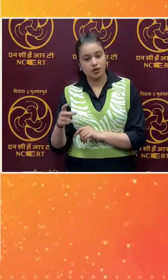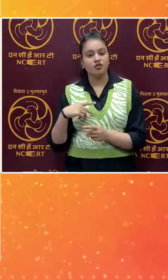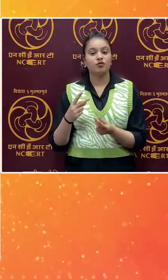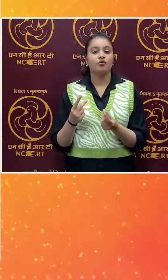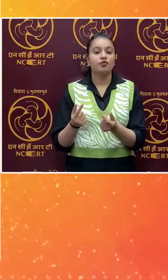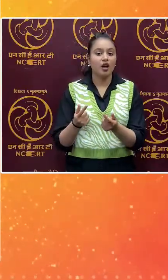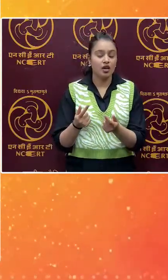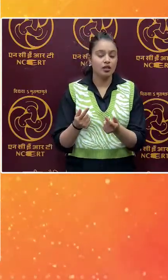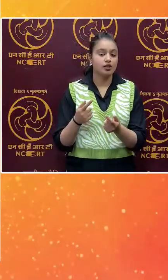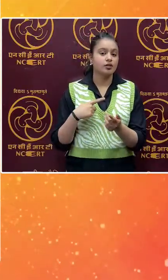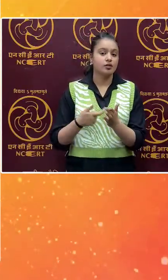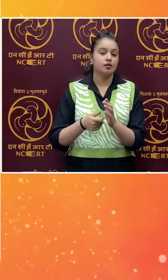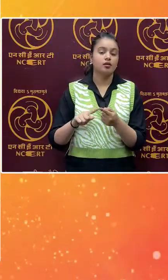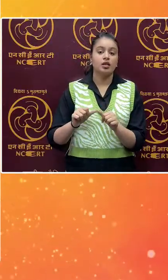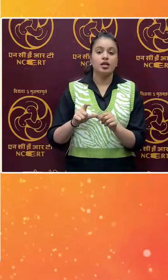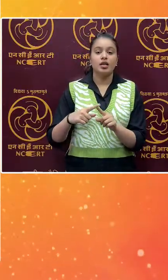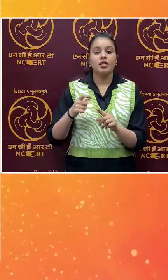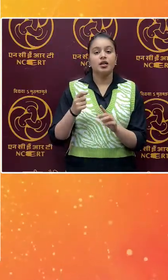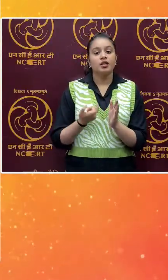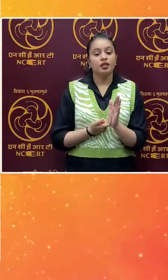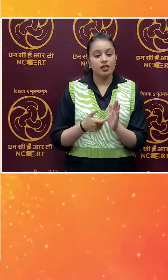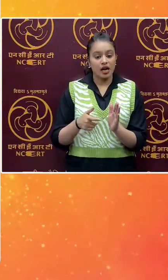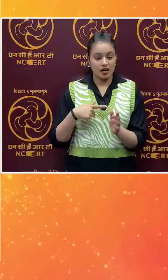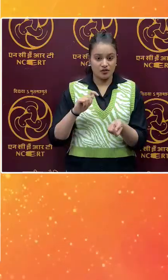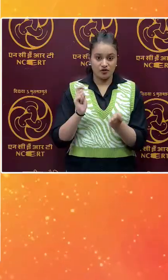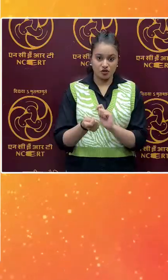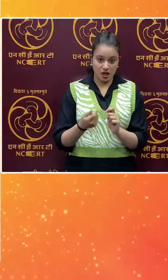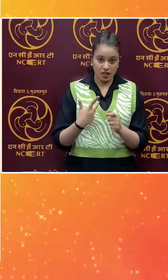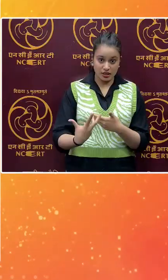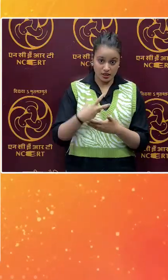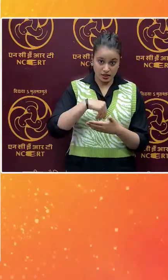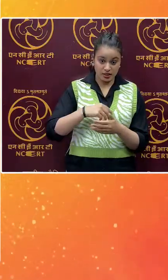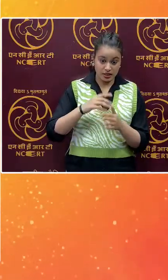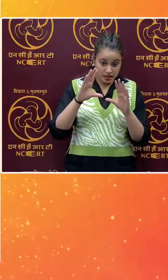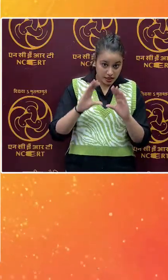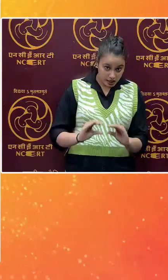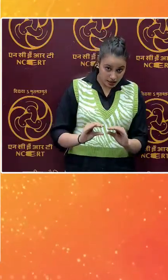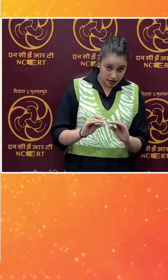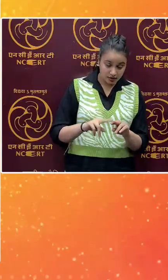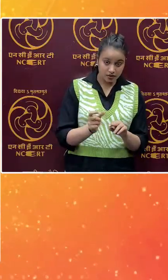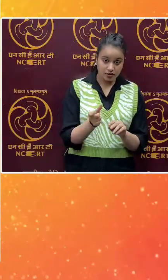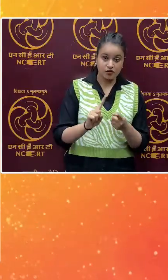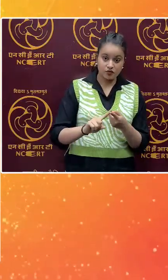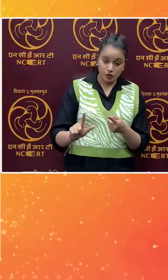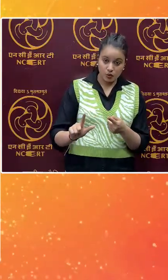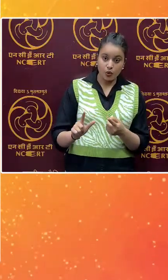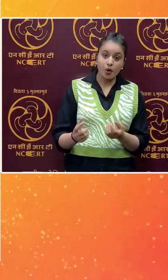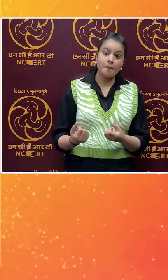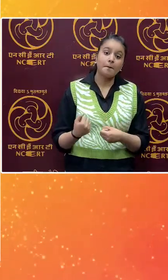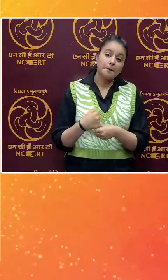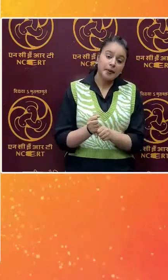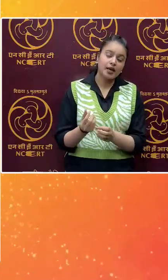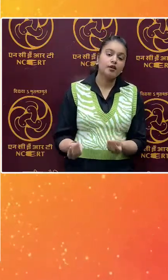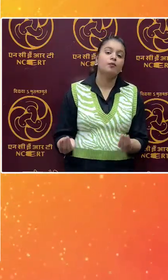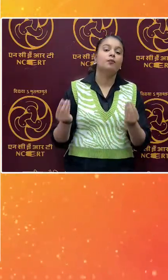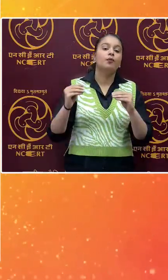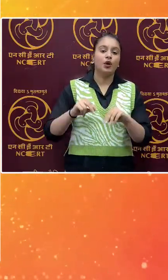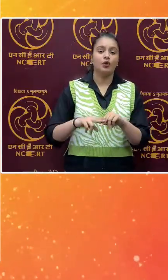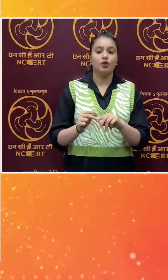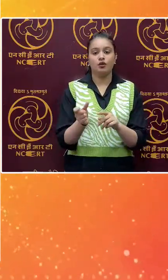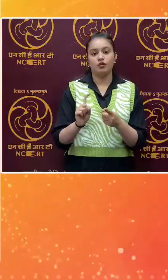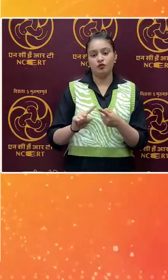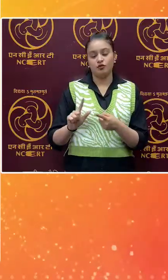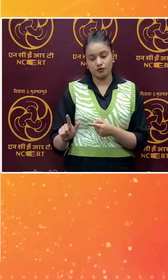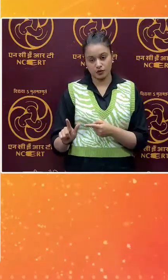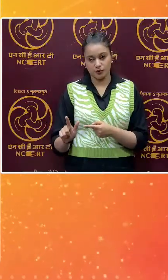reactors are supposed to consume less fuel and produce more fuel. more fuel That is output. as called Output. breeder